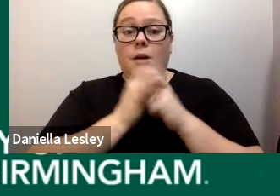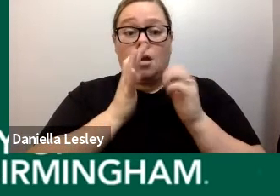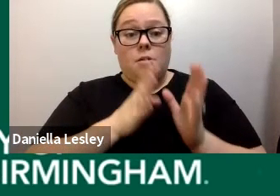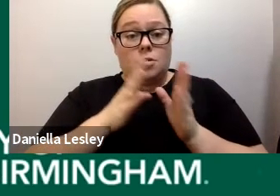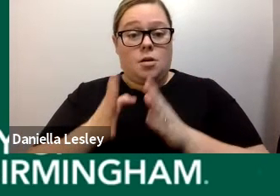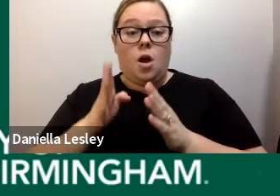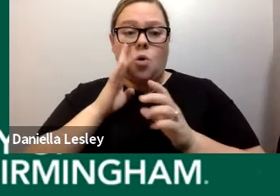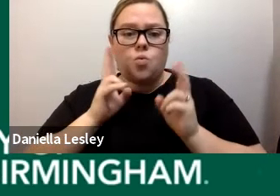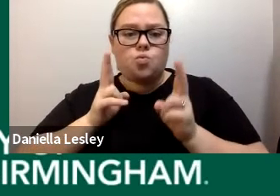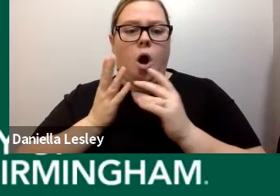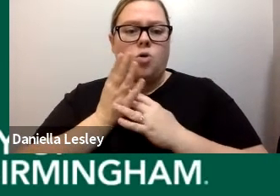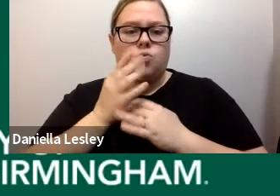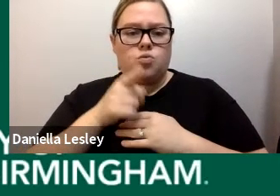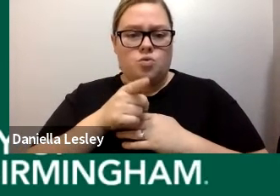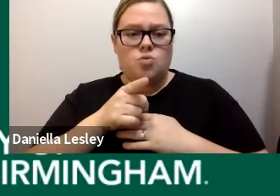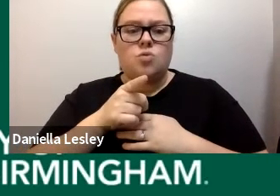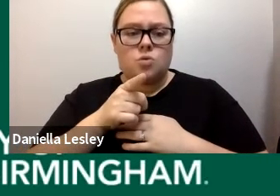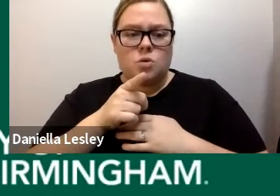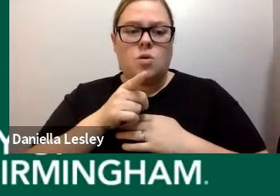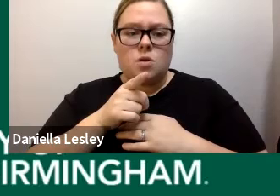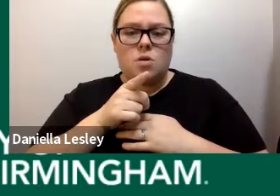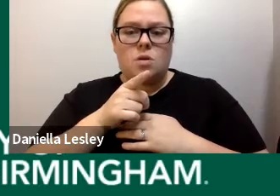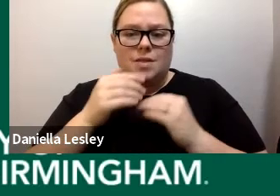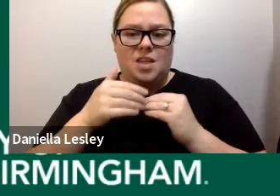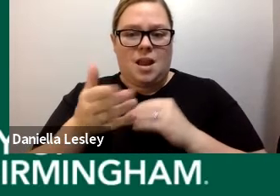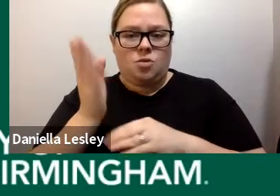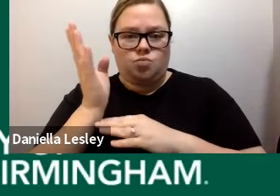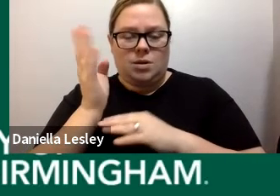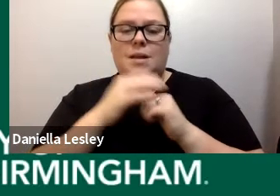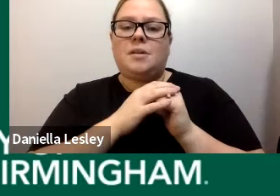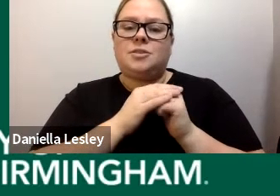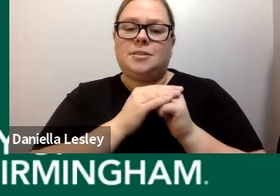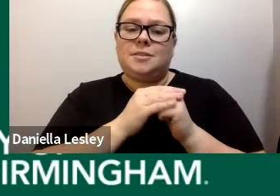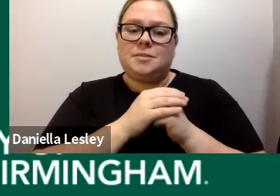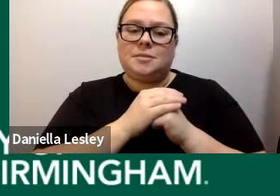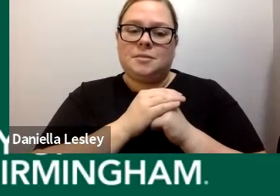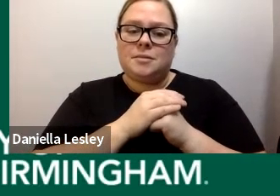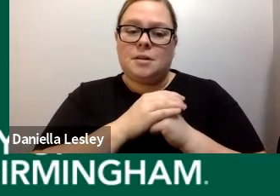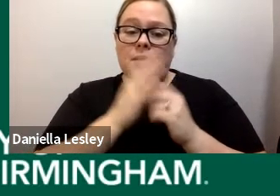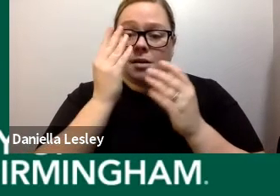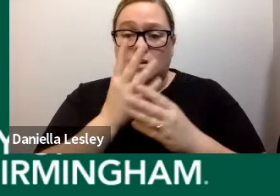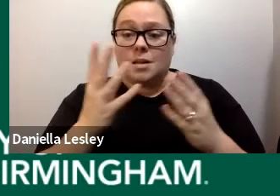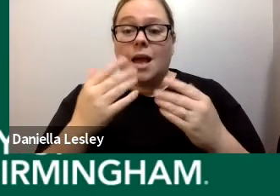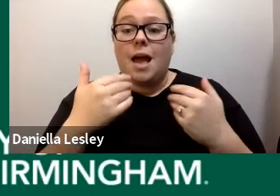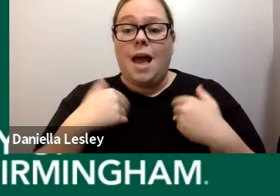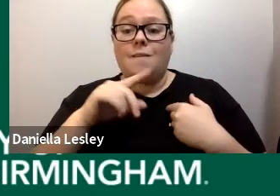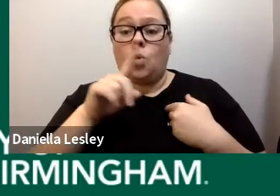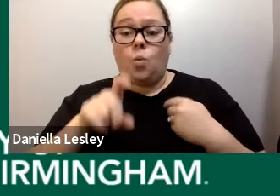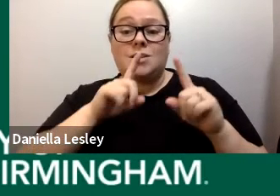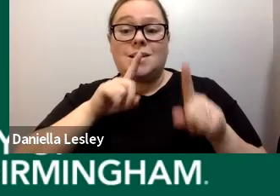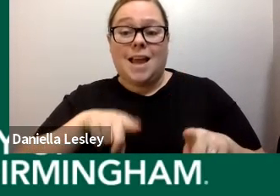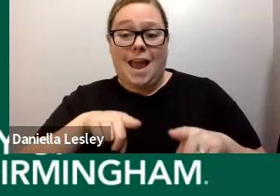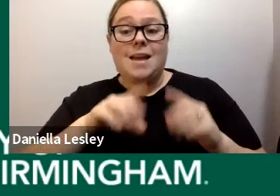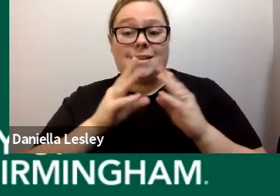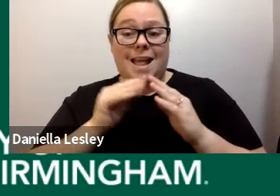rush through to move on to our next presentation. Please note that there's a question and answer session at the end